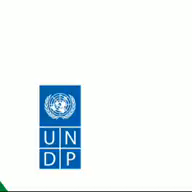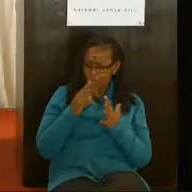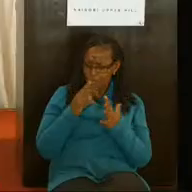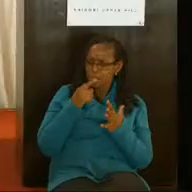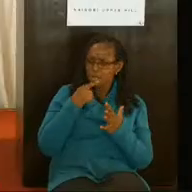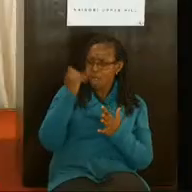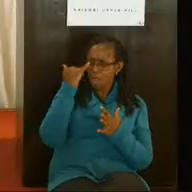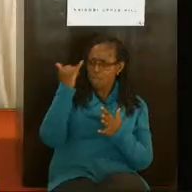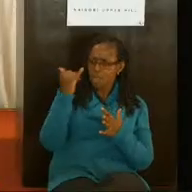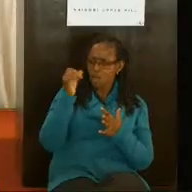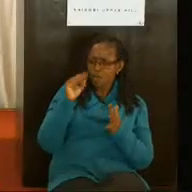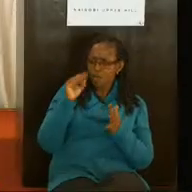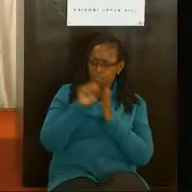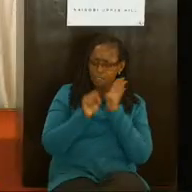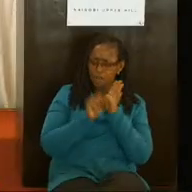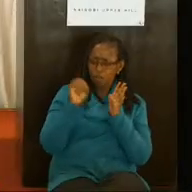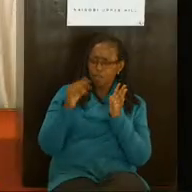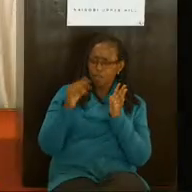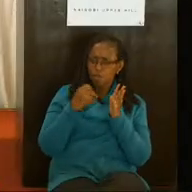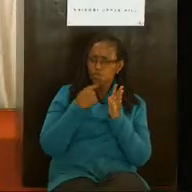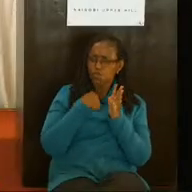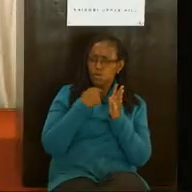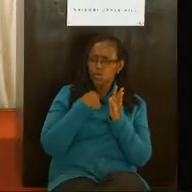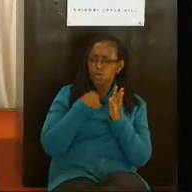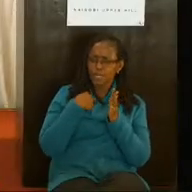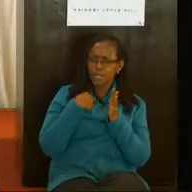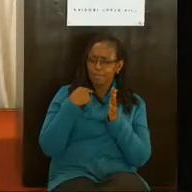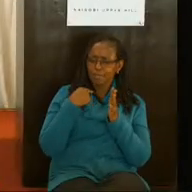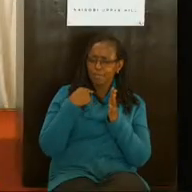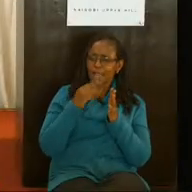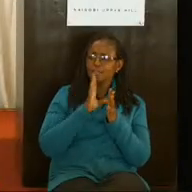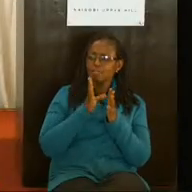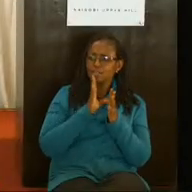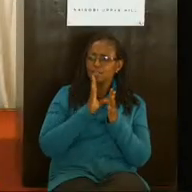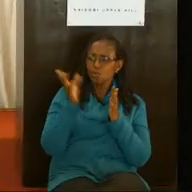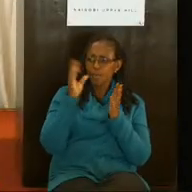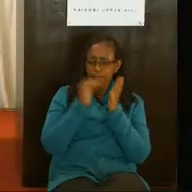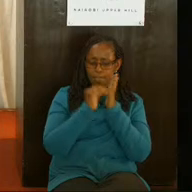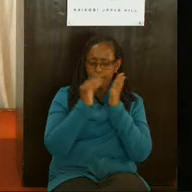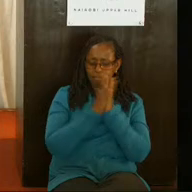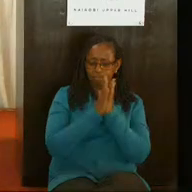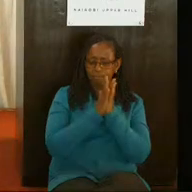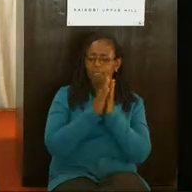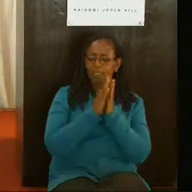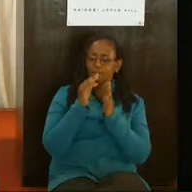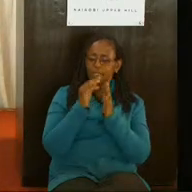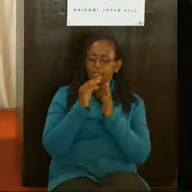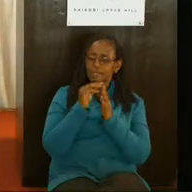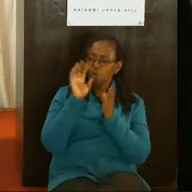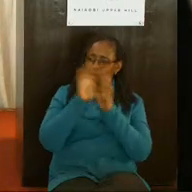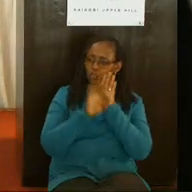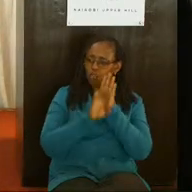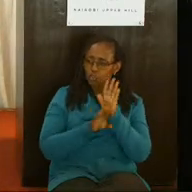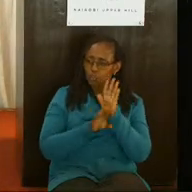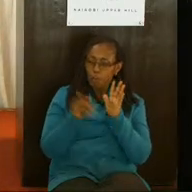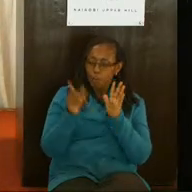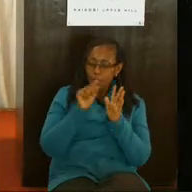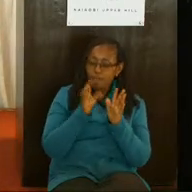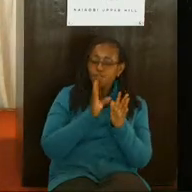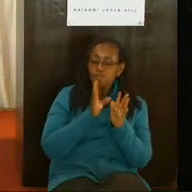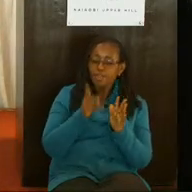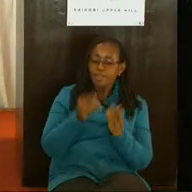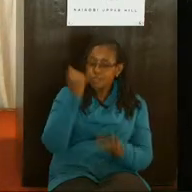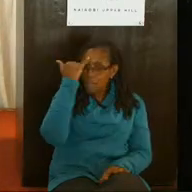idea of the State of the Union Address we put it in the Constitution deliberately and we borrowed that